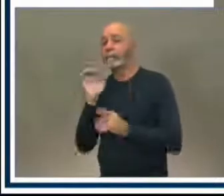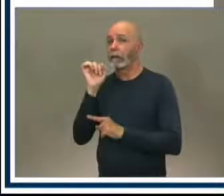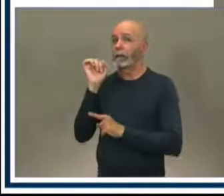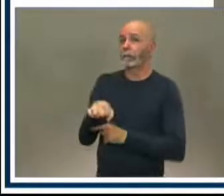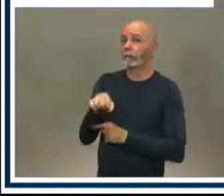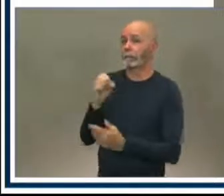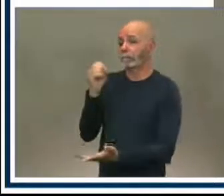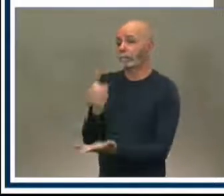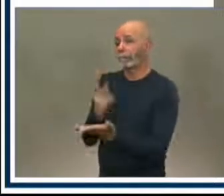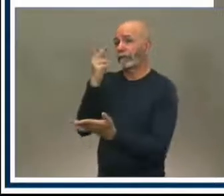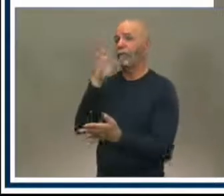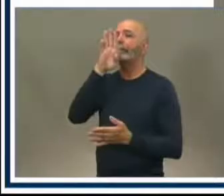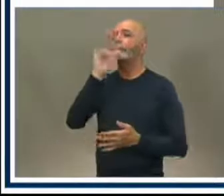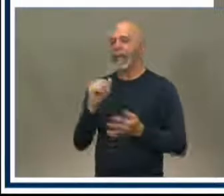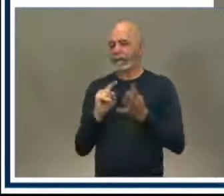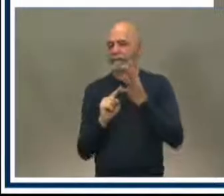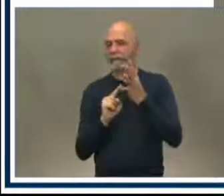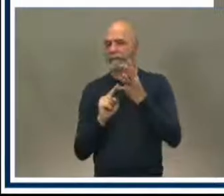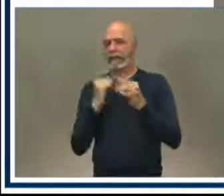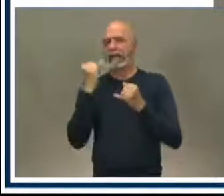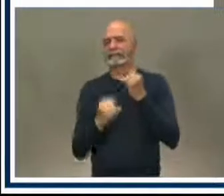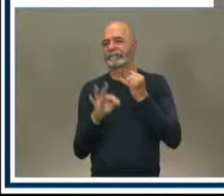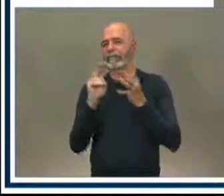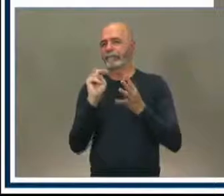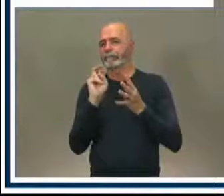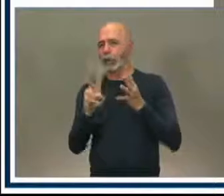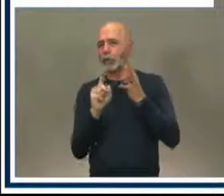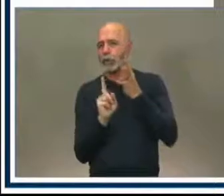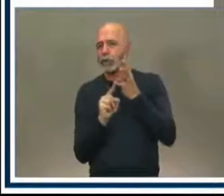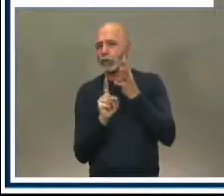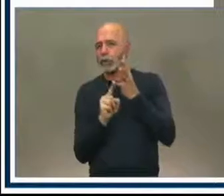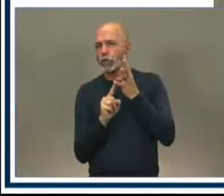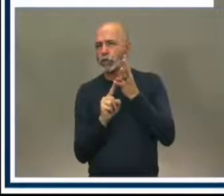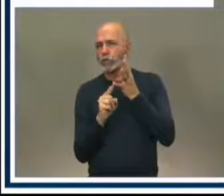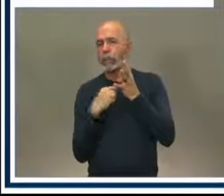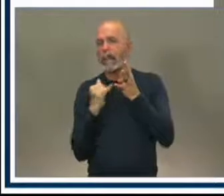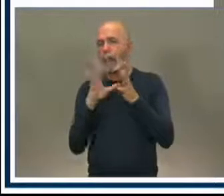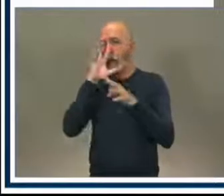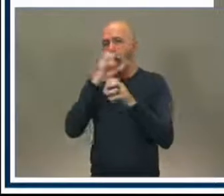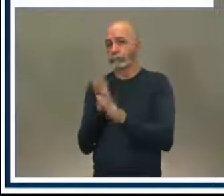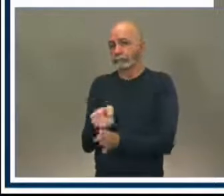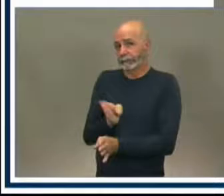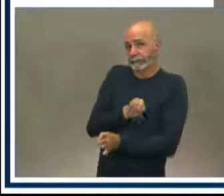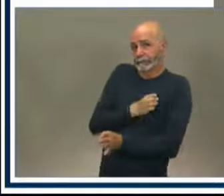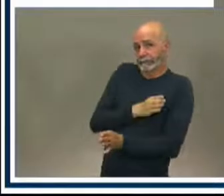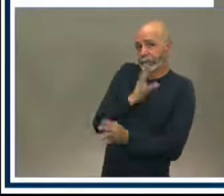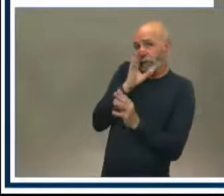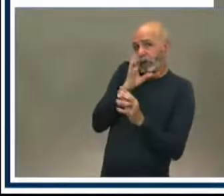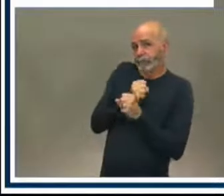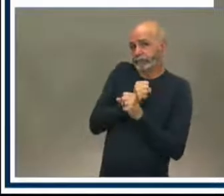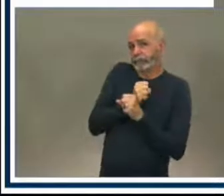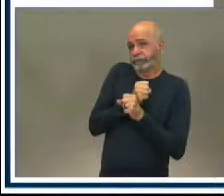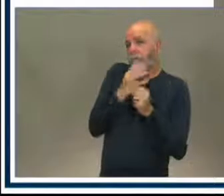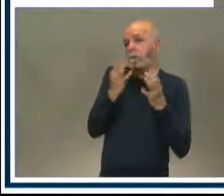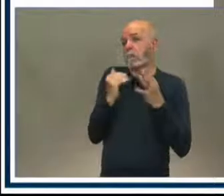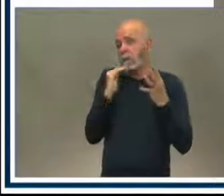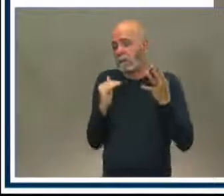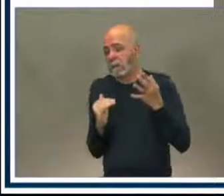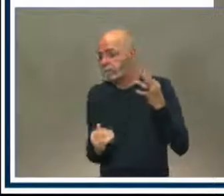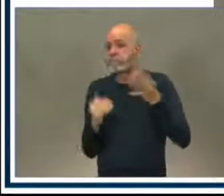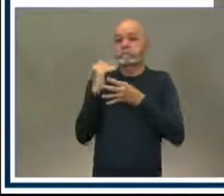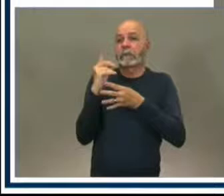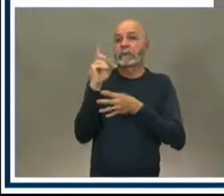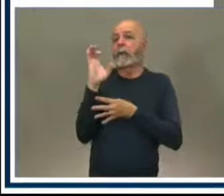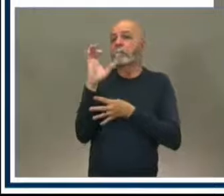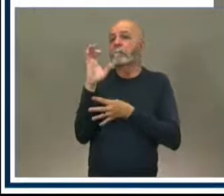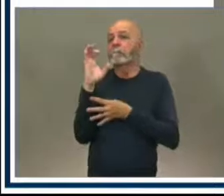fairly clear that we need to be prepared that it'll be early in December when we start